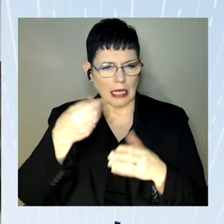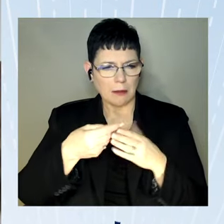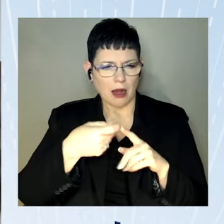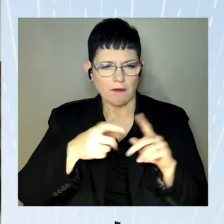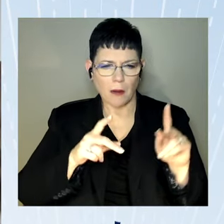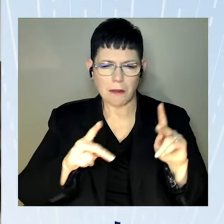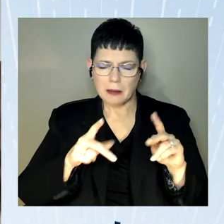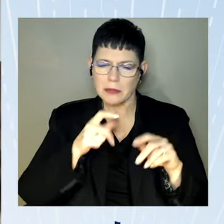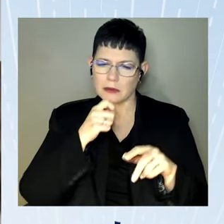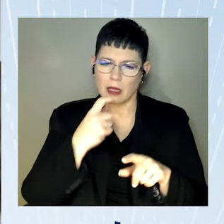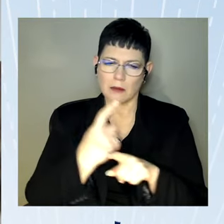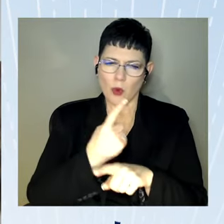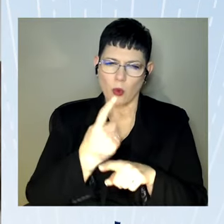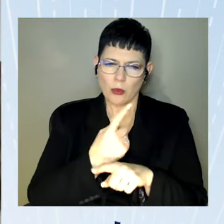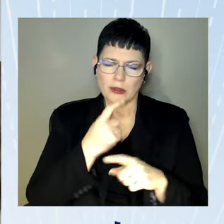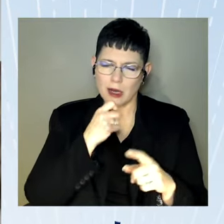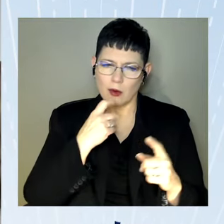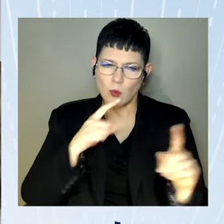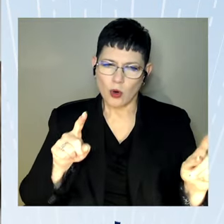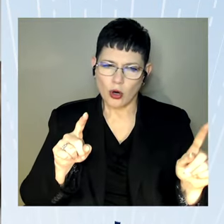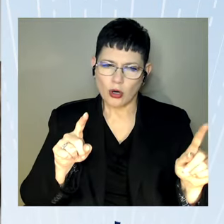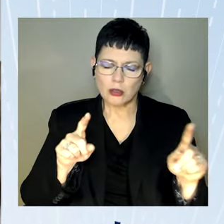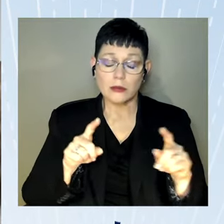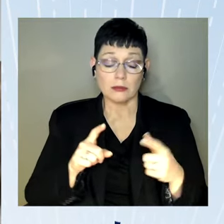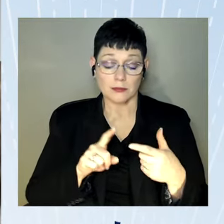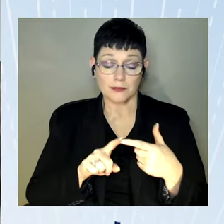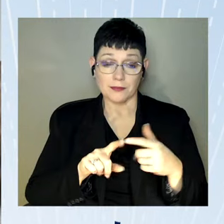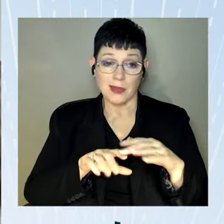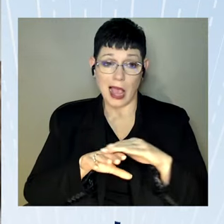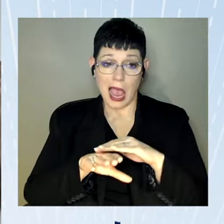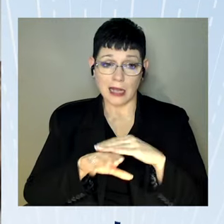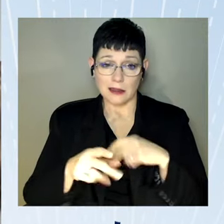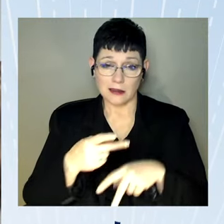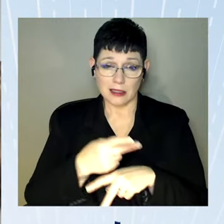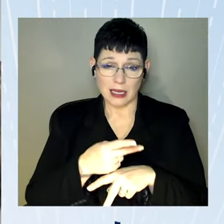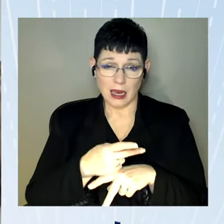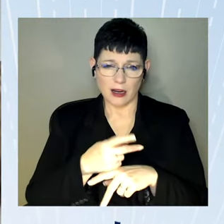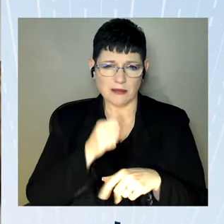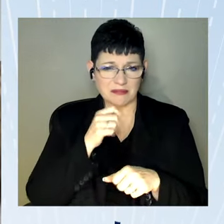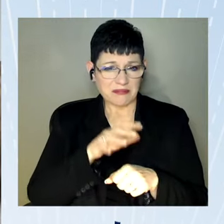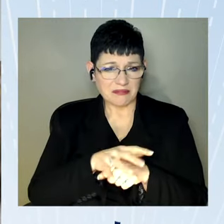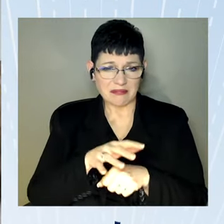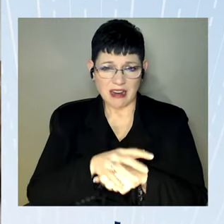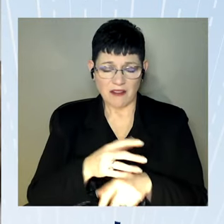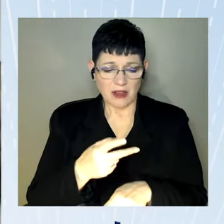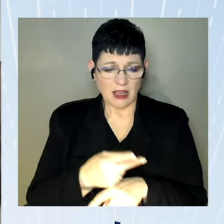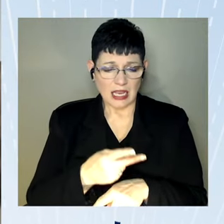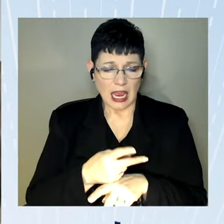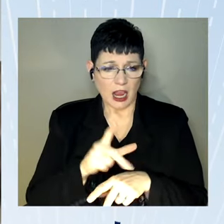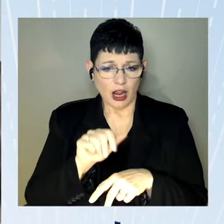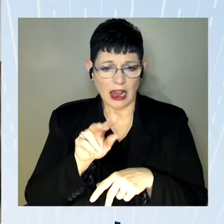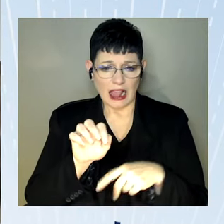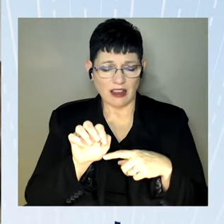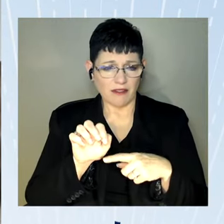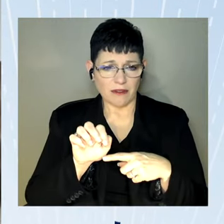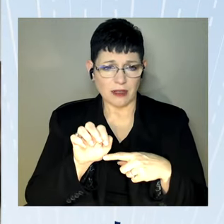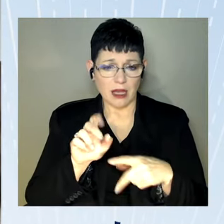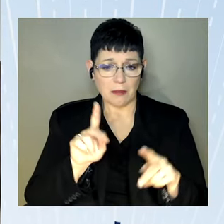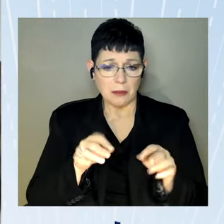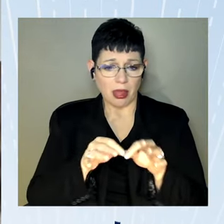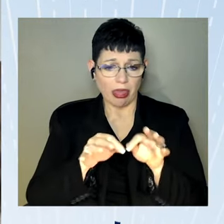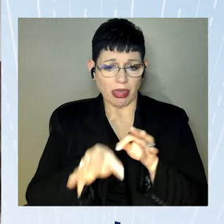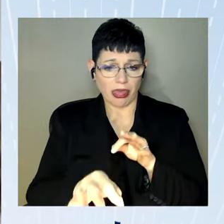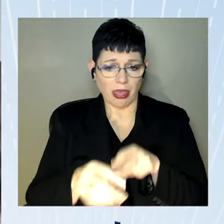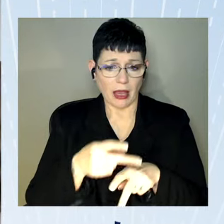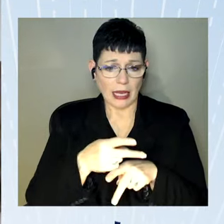about access to care, I've seen the impacts of a lack of paid leave. People prolong care because of the cost of care and because they can't